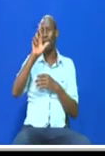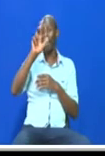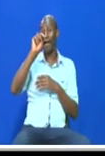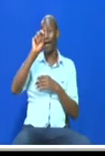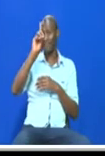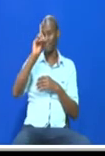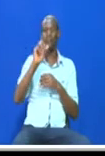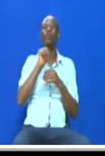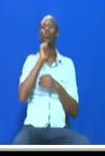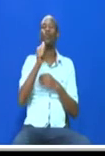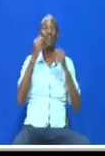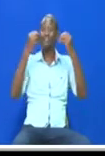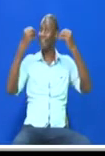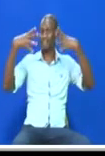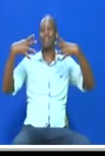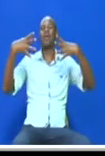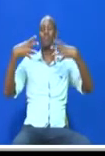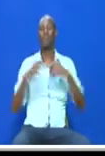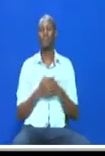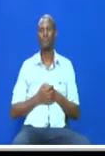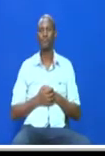they are not clear.